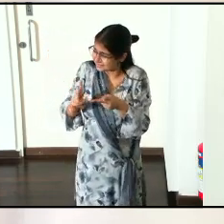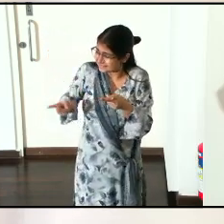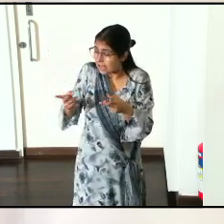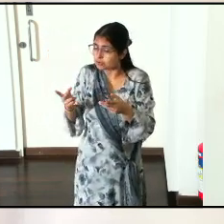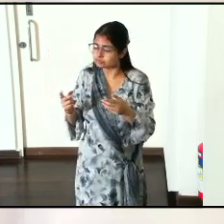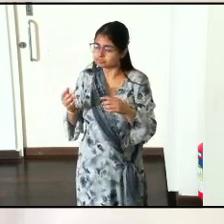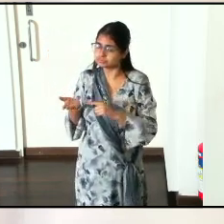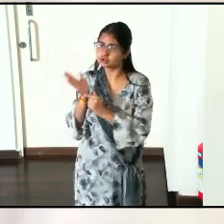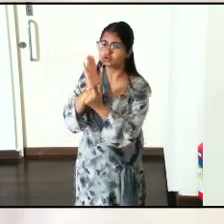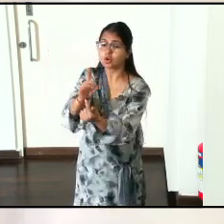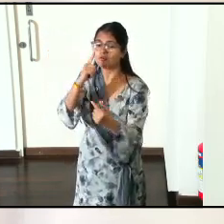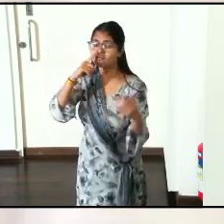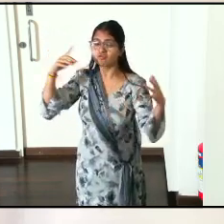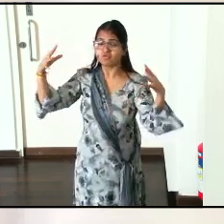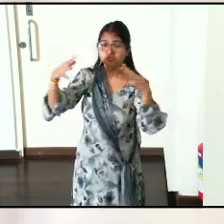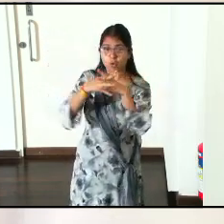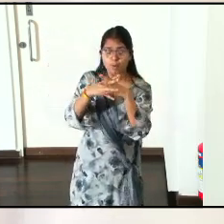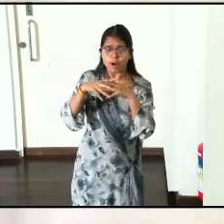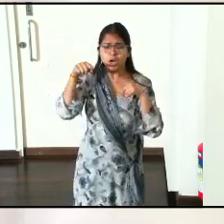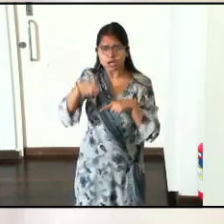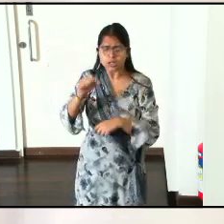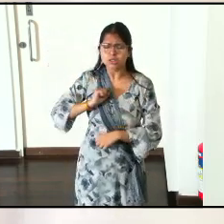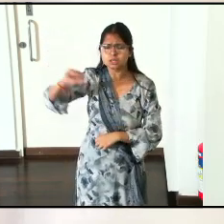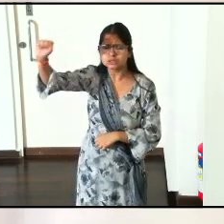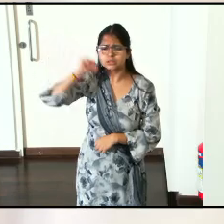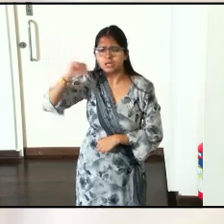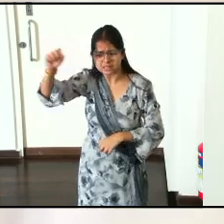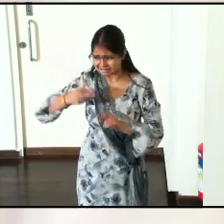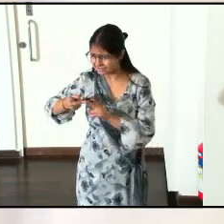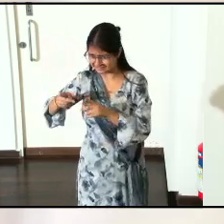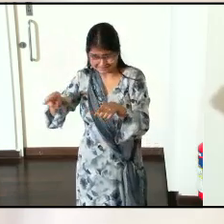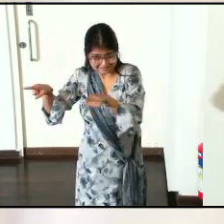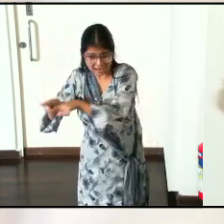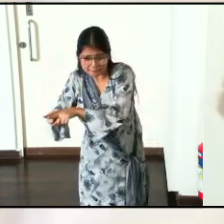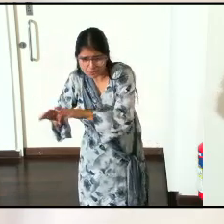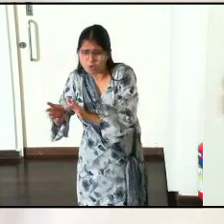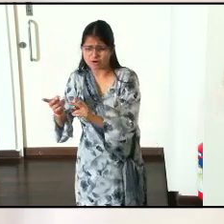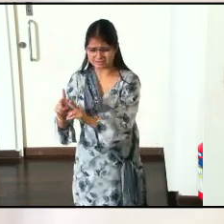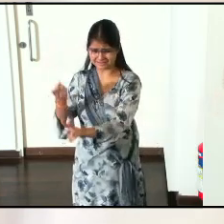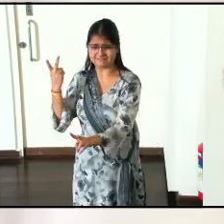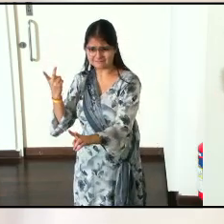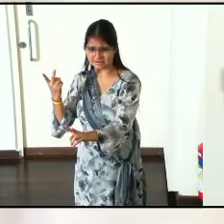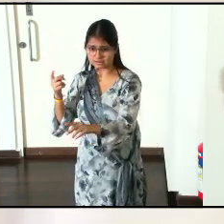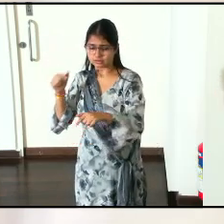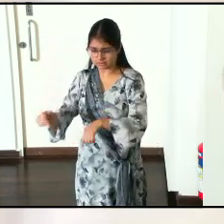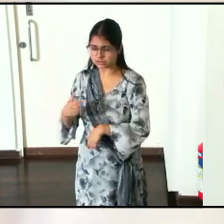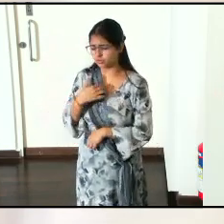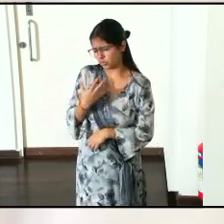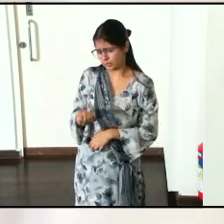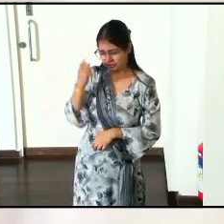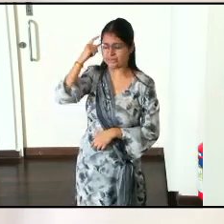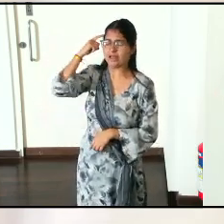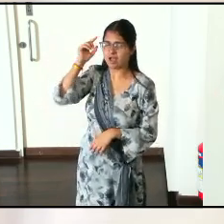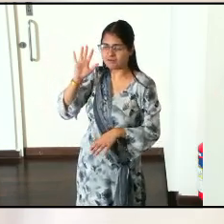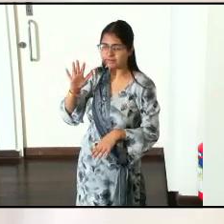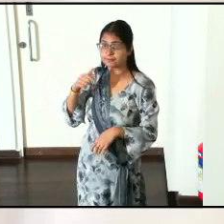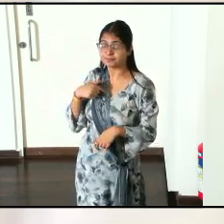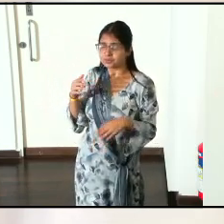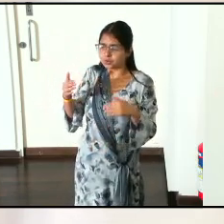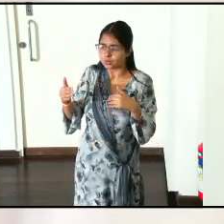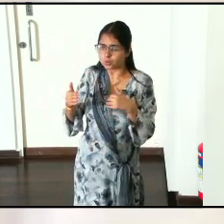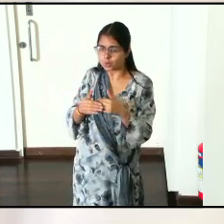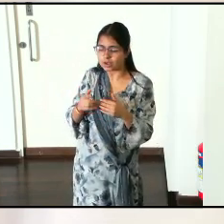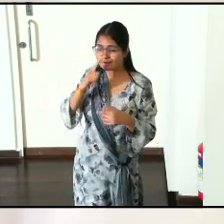the women's movement is not something, or the other movements, those are a little bit more to my mind, sort of closed off from the